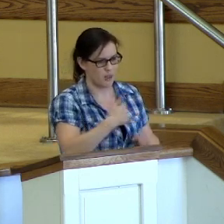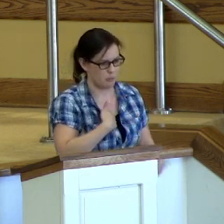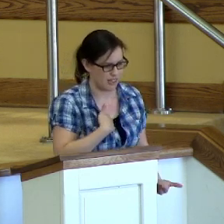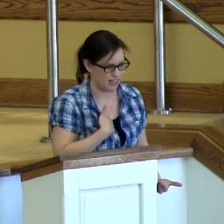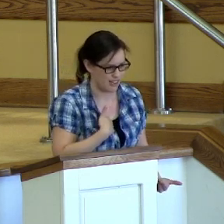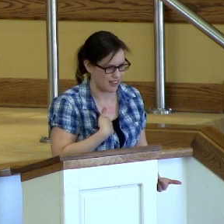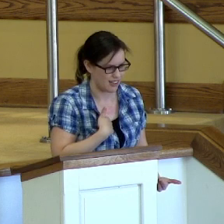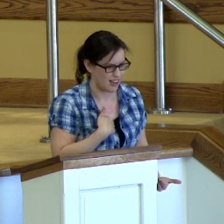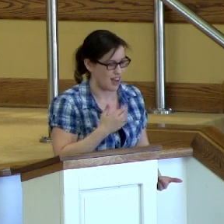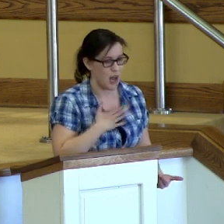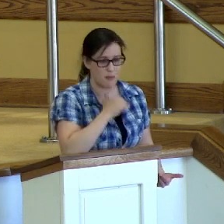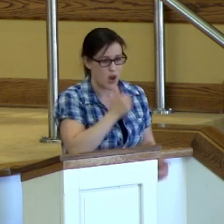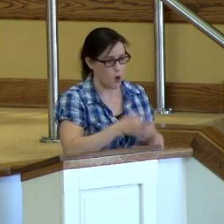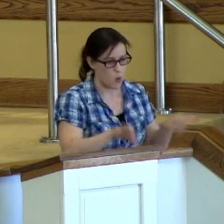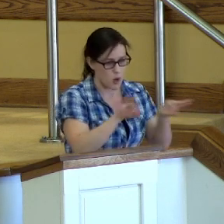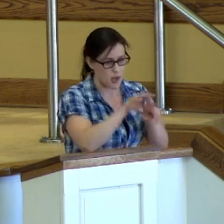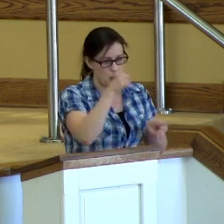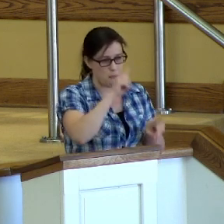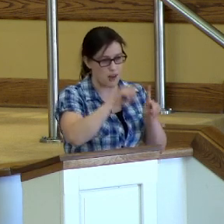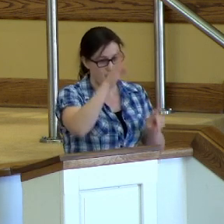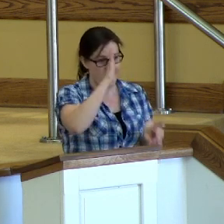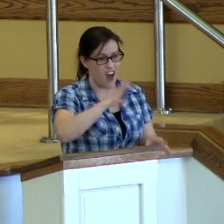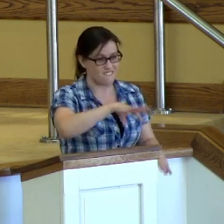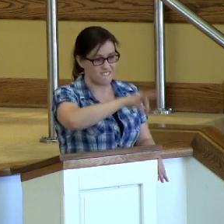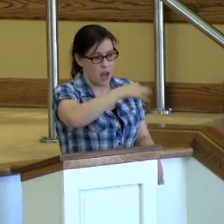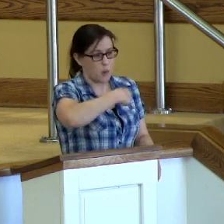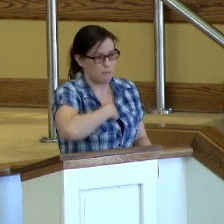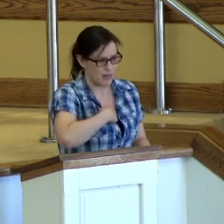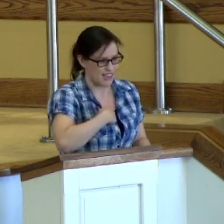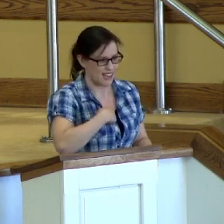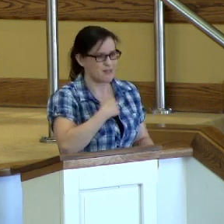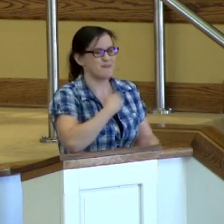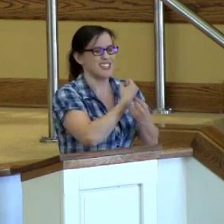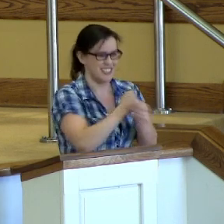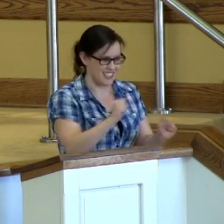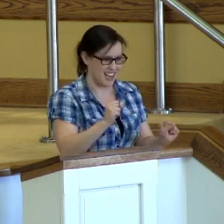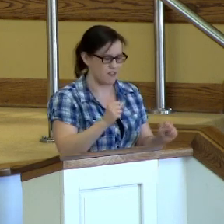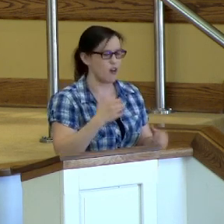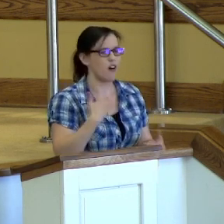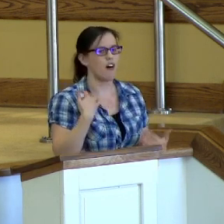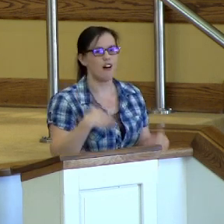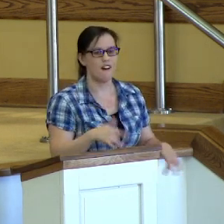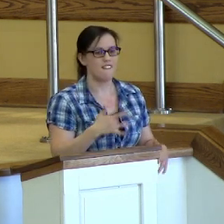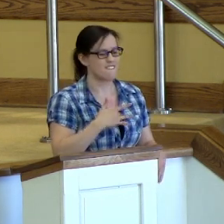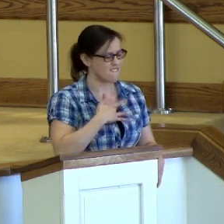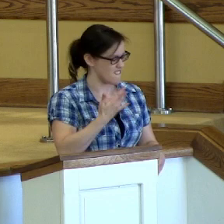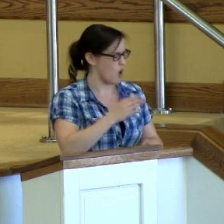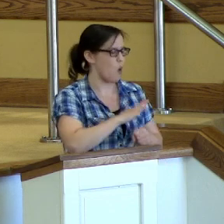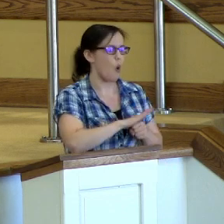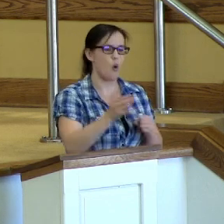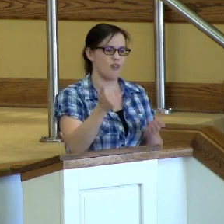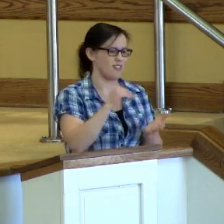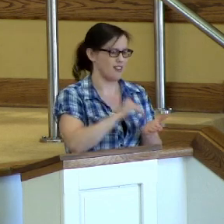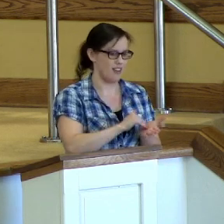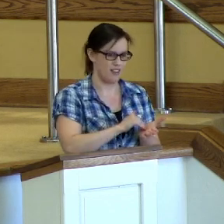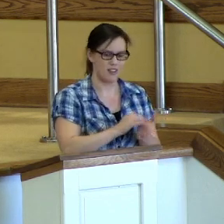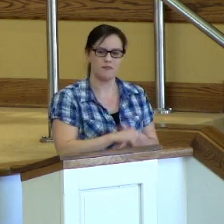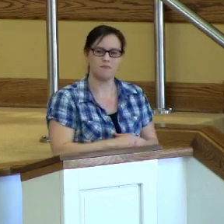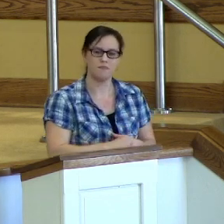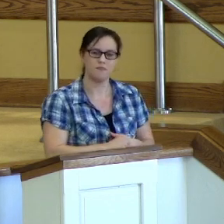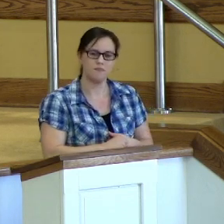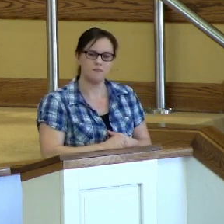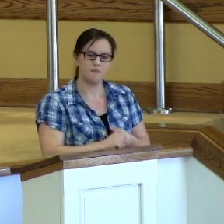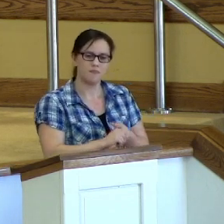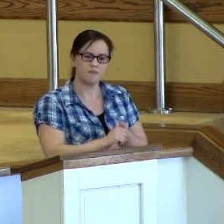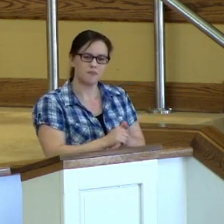do. Well, amen. So we got through that. It's ABCs of salvation. Admit, believe, confess. I'm glad that